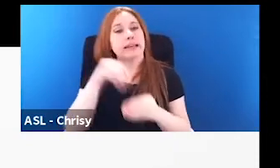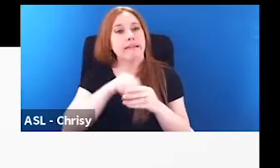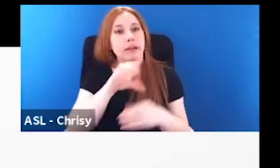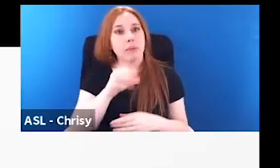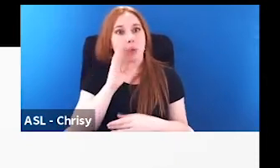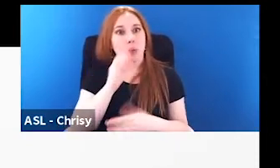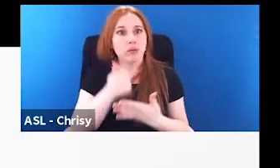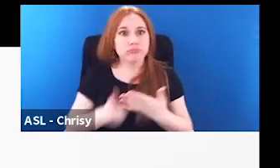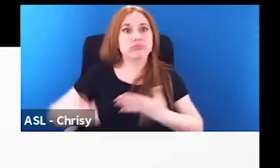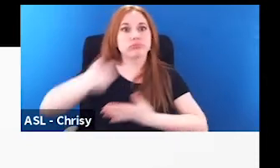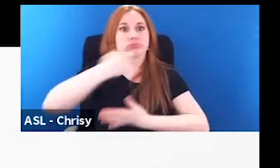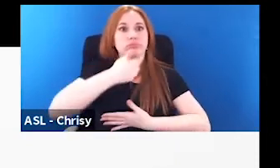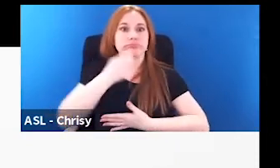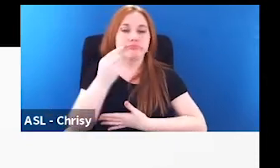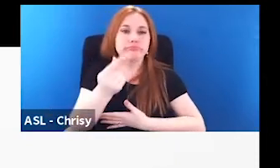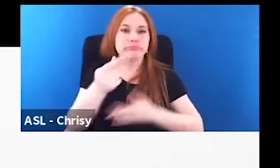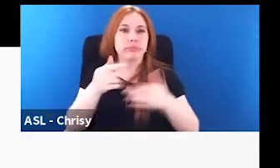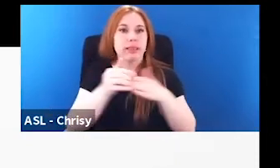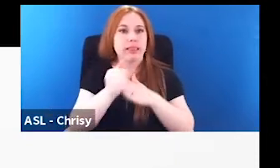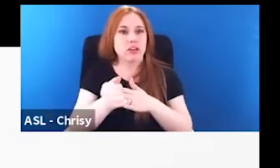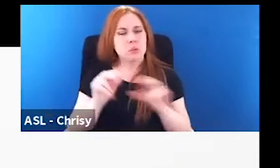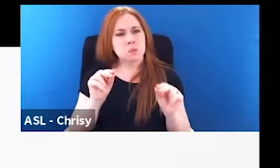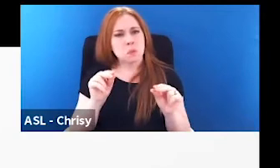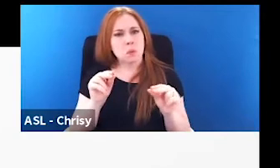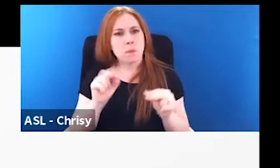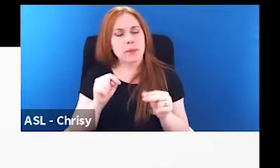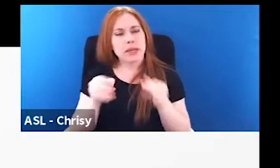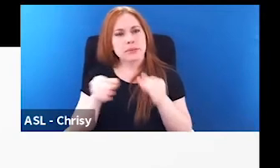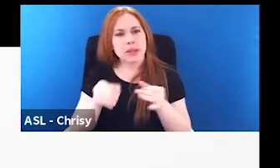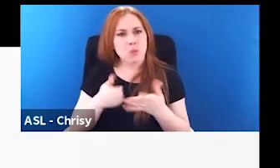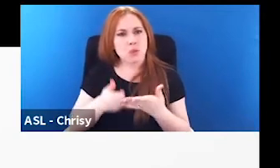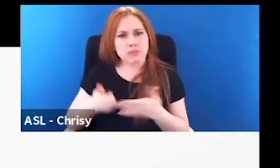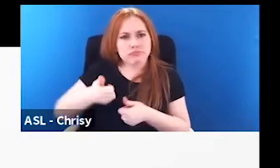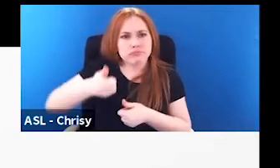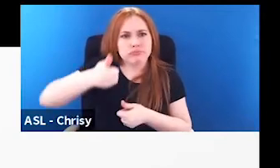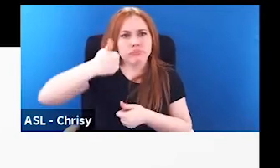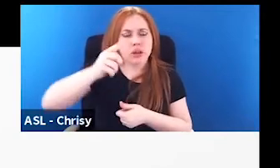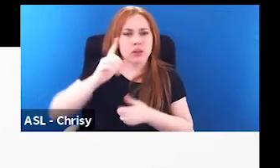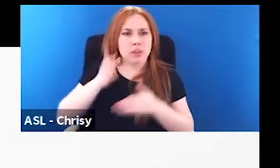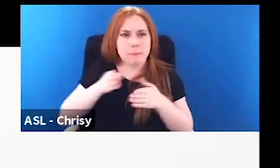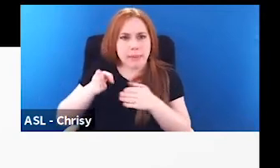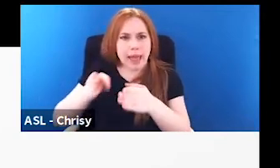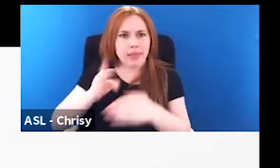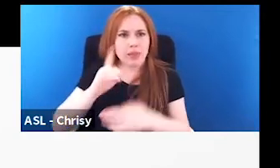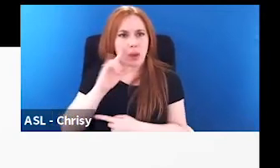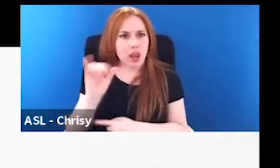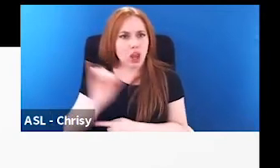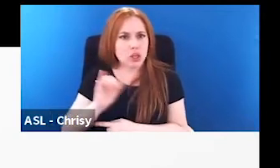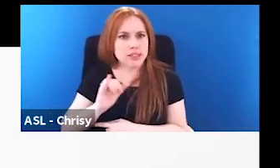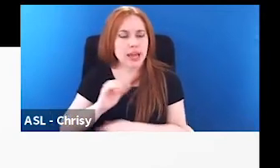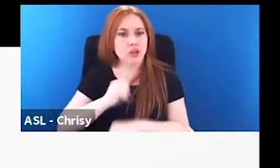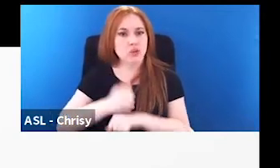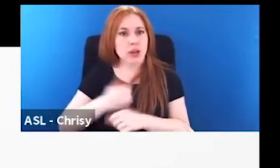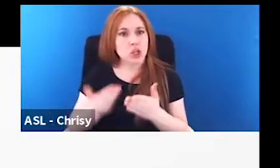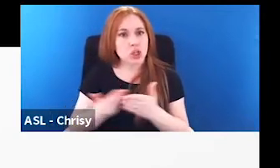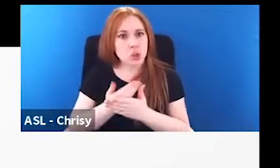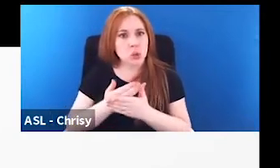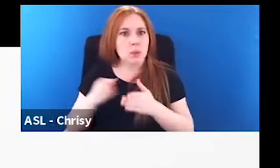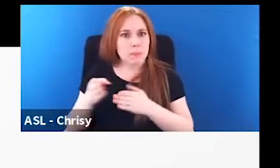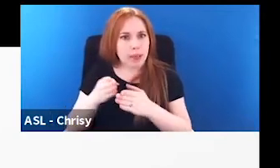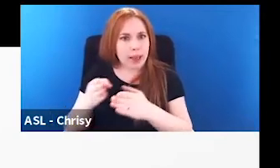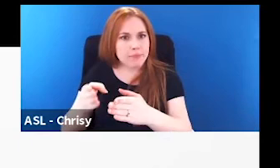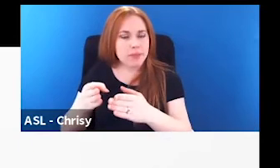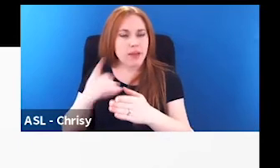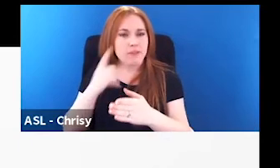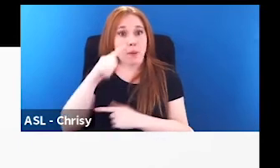leadership or wants to go to leadership, but outlining what that pipeline looks like, what that path looks like, and creating a pipeline of Black